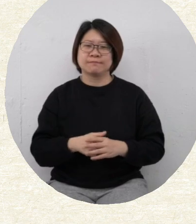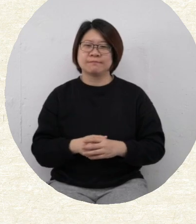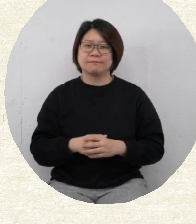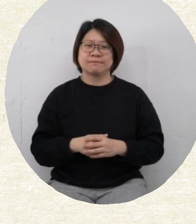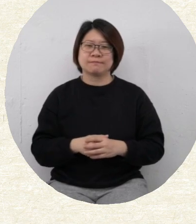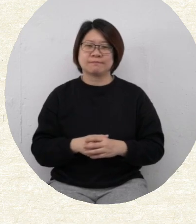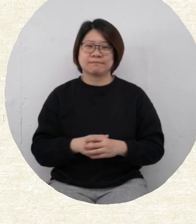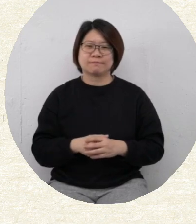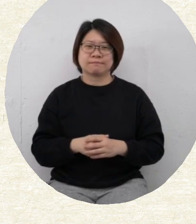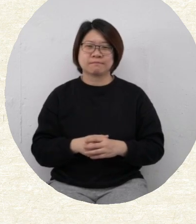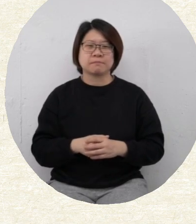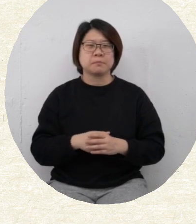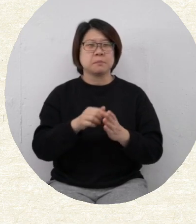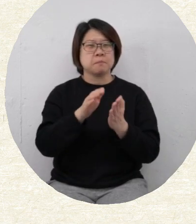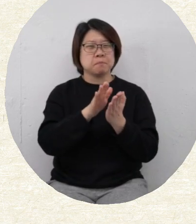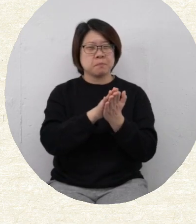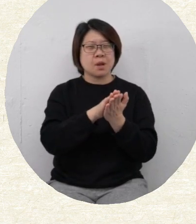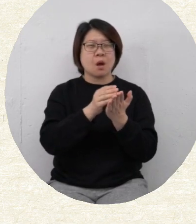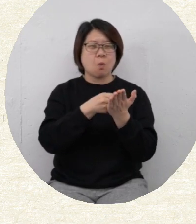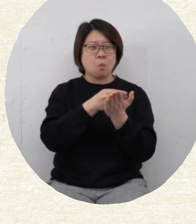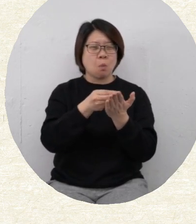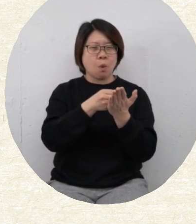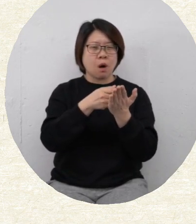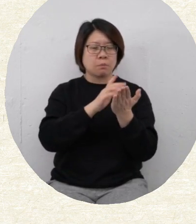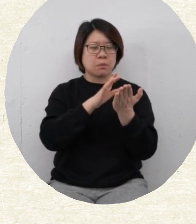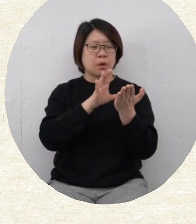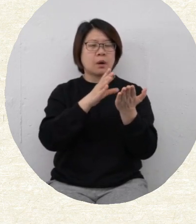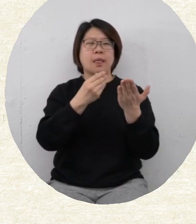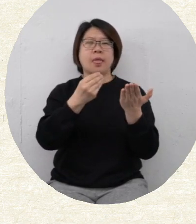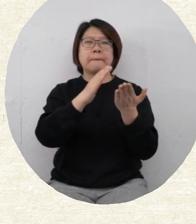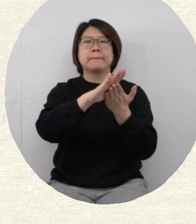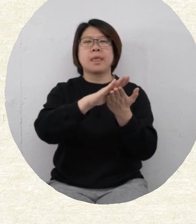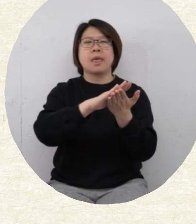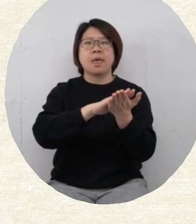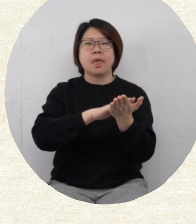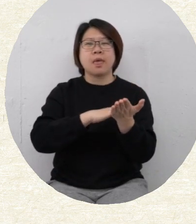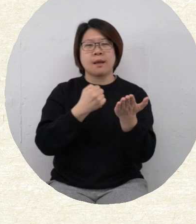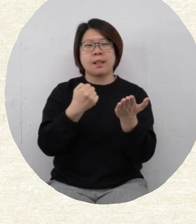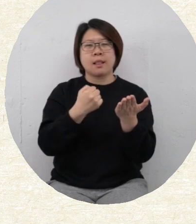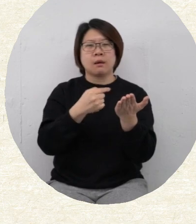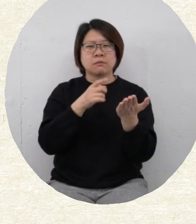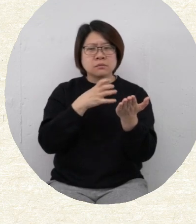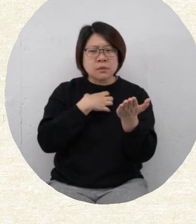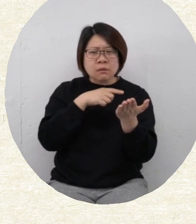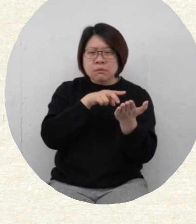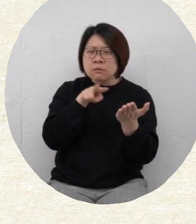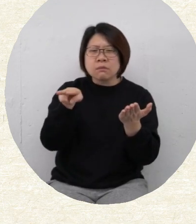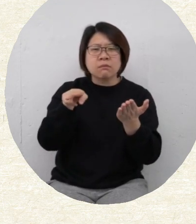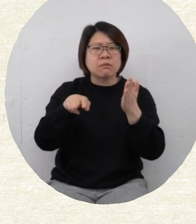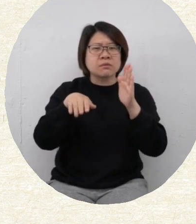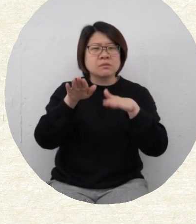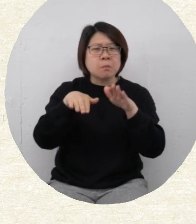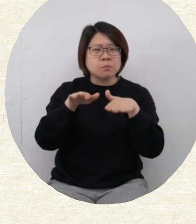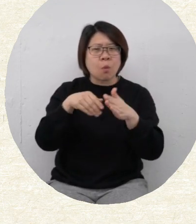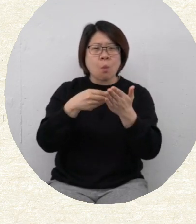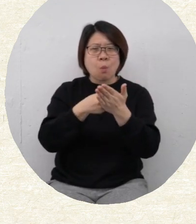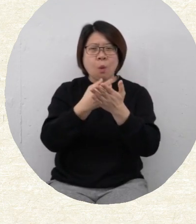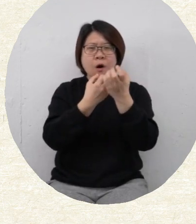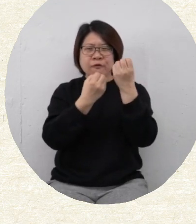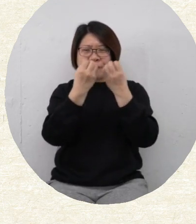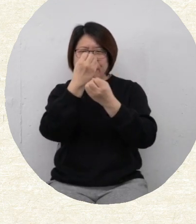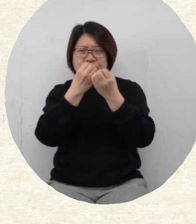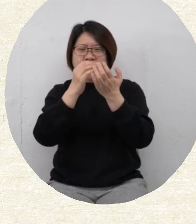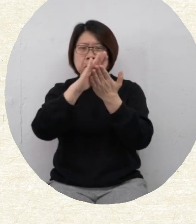to Paris with a group of Chinese painter. And he's been, I love his kind